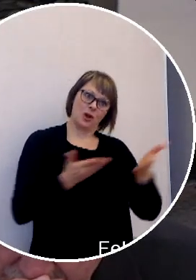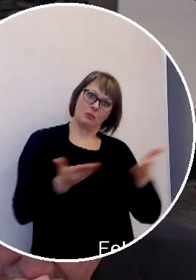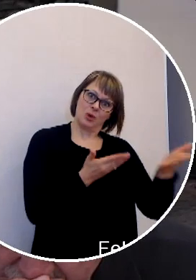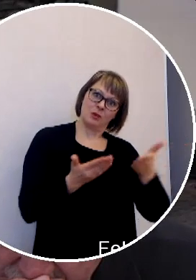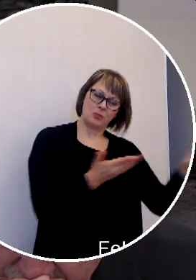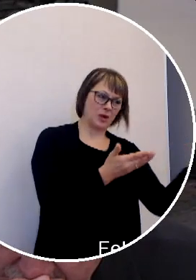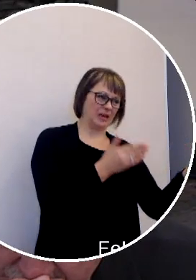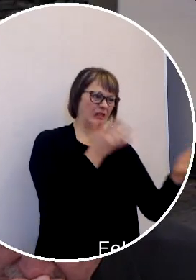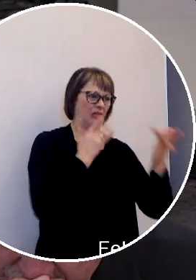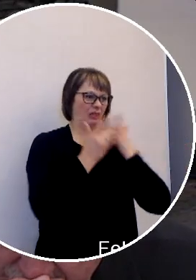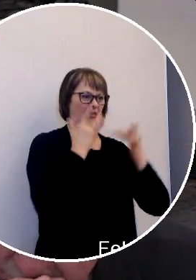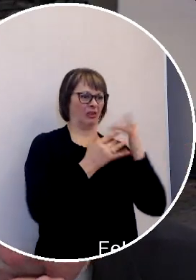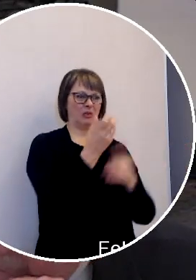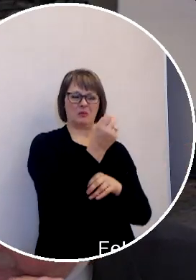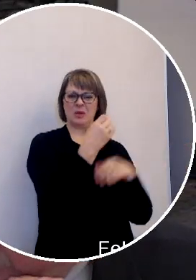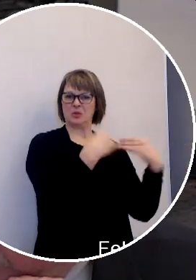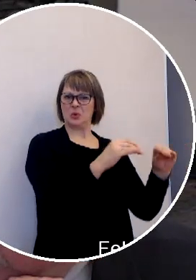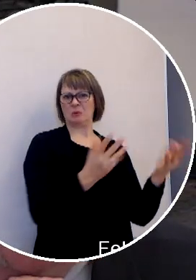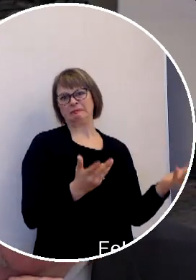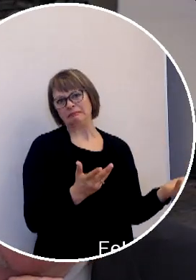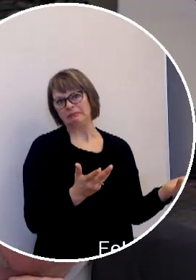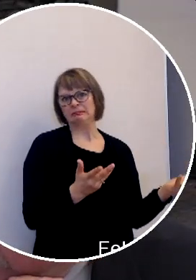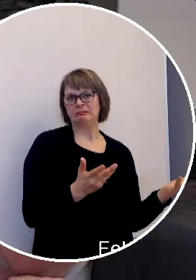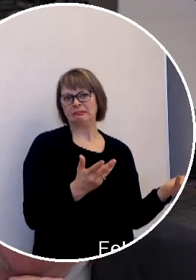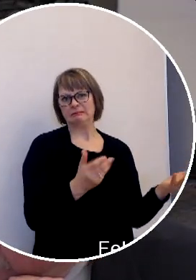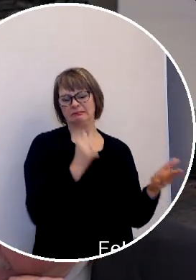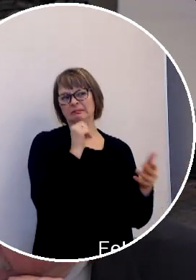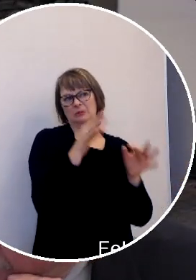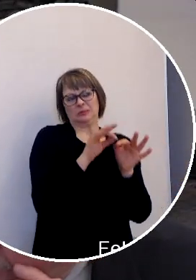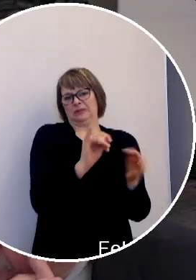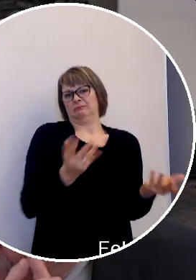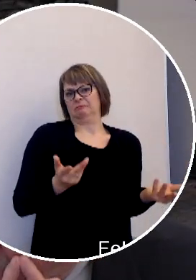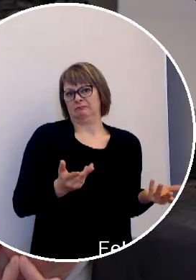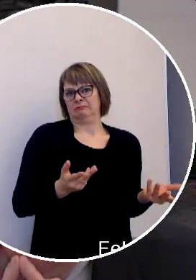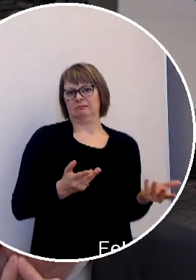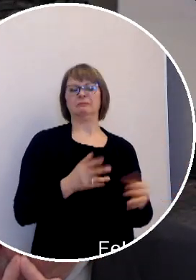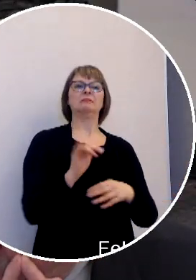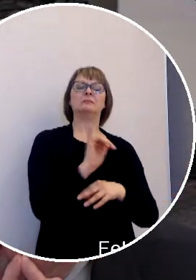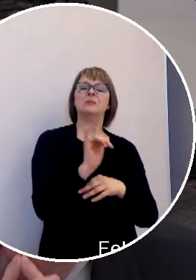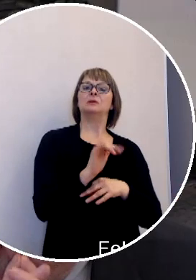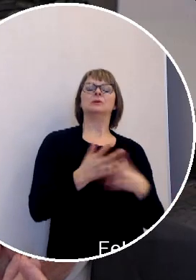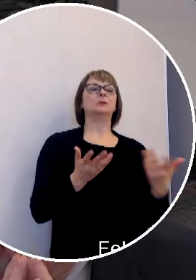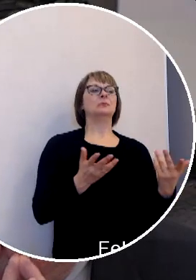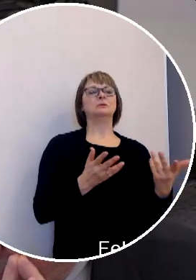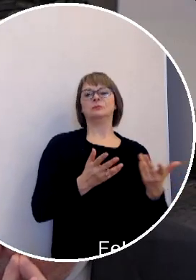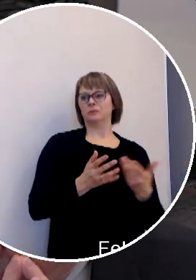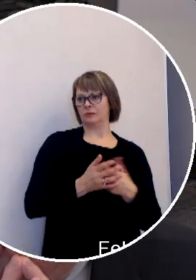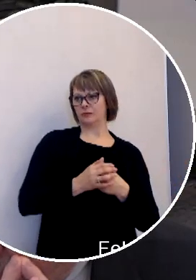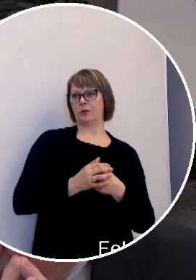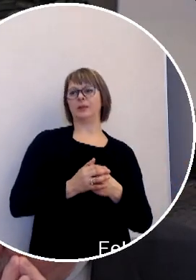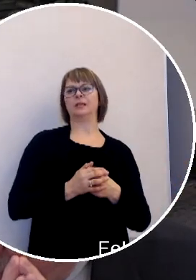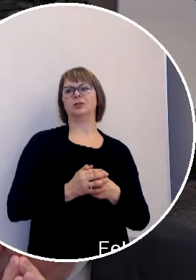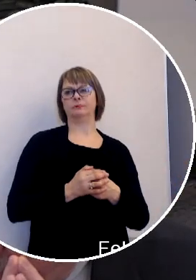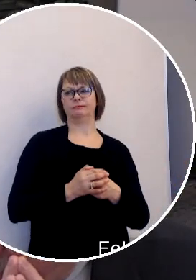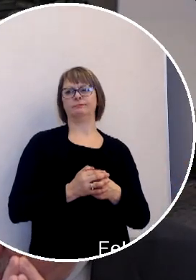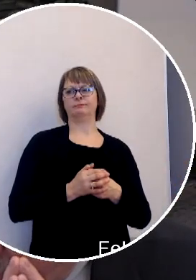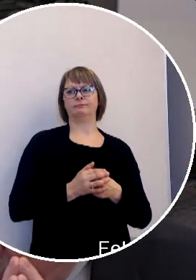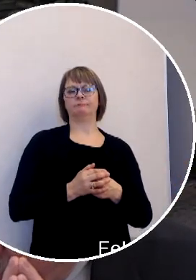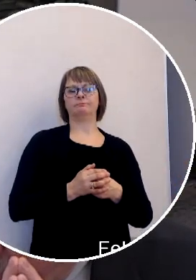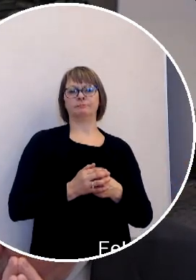delivery. Also, the reformulation of chocolate milk is a possibility. And by reformulation, I